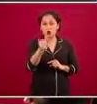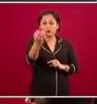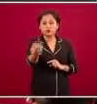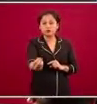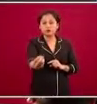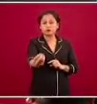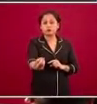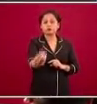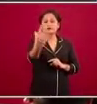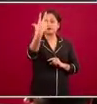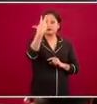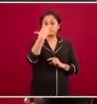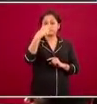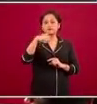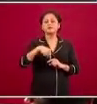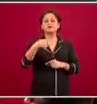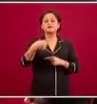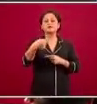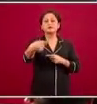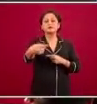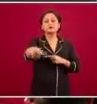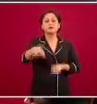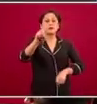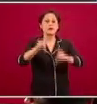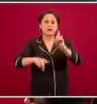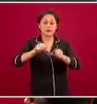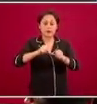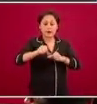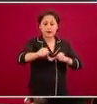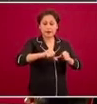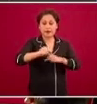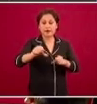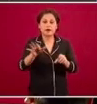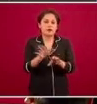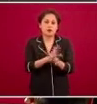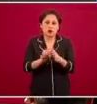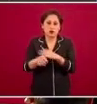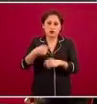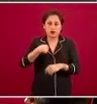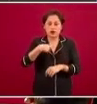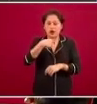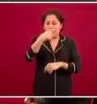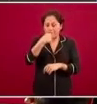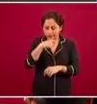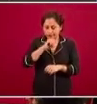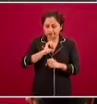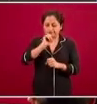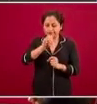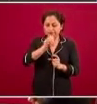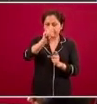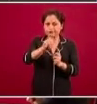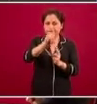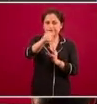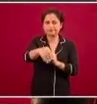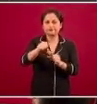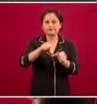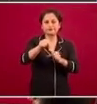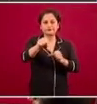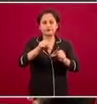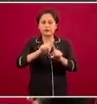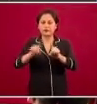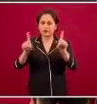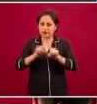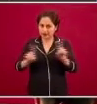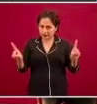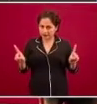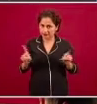and they can go all the way 10 meters from where you are if I sneeze in this way. So this is